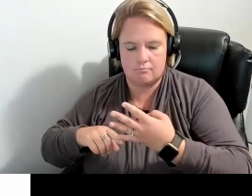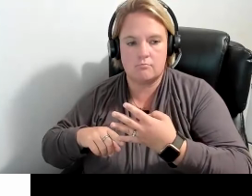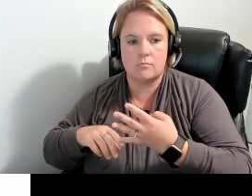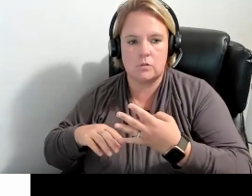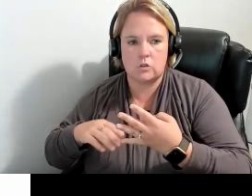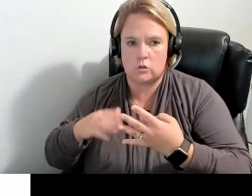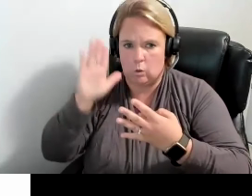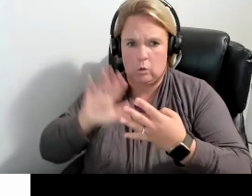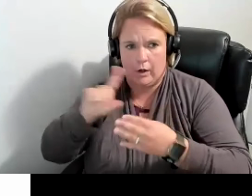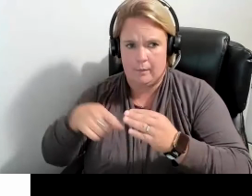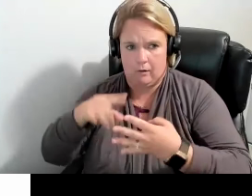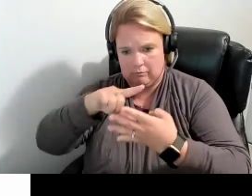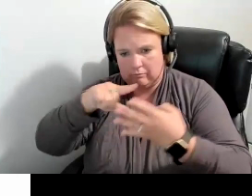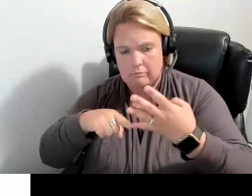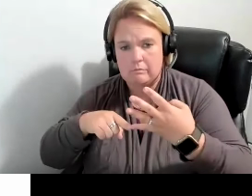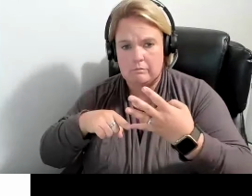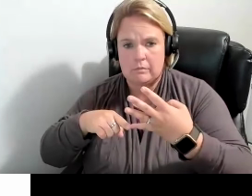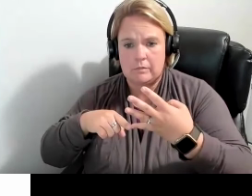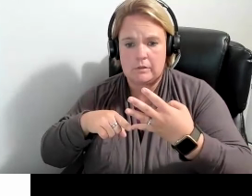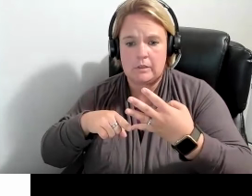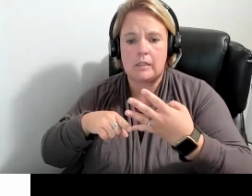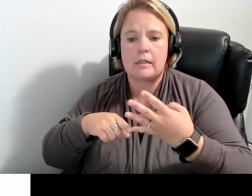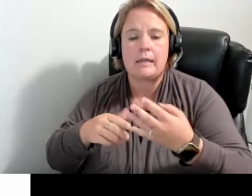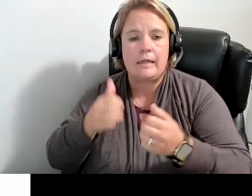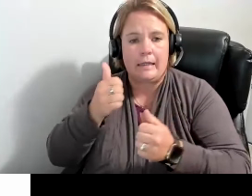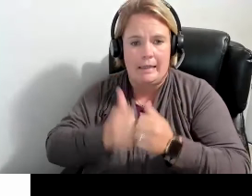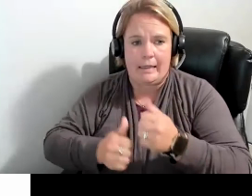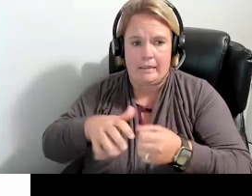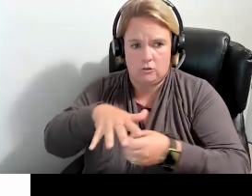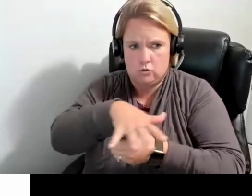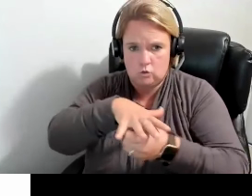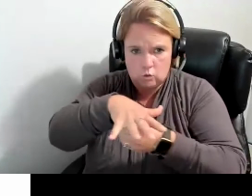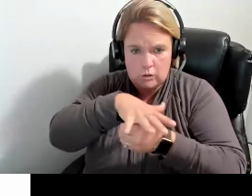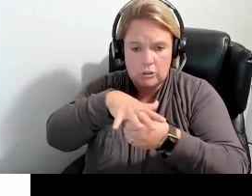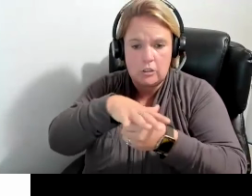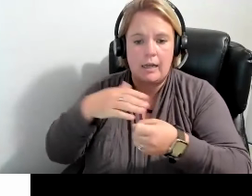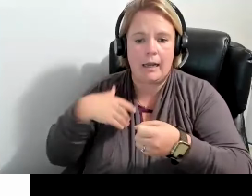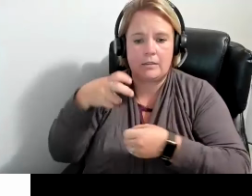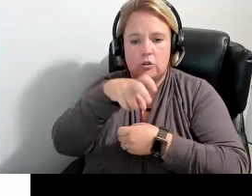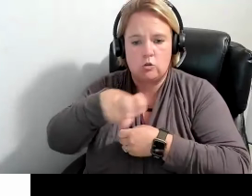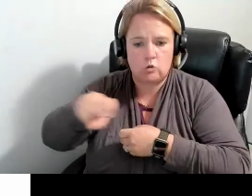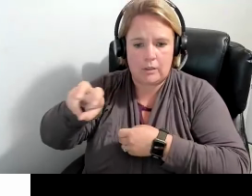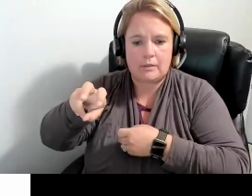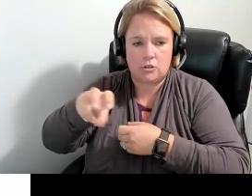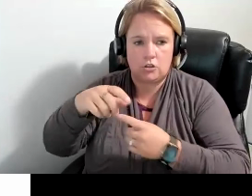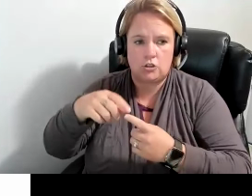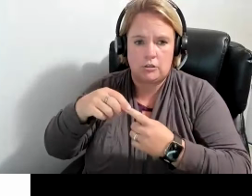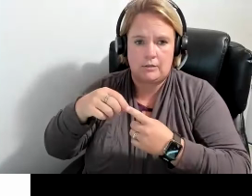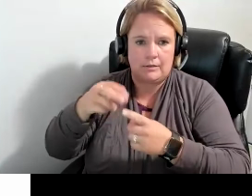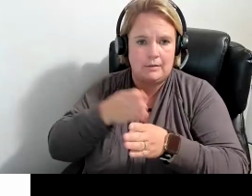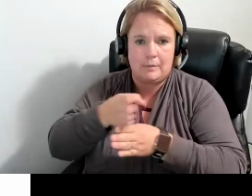that the consortium is structured, each of these regions has a transition specialist that works at those different